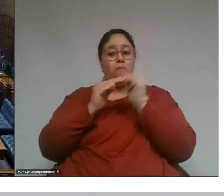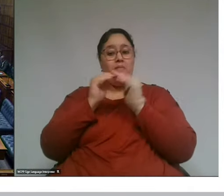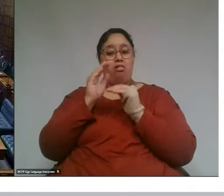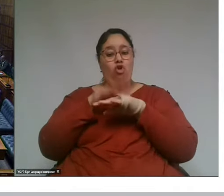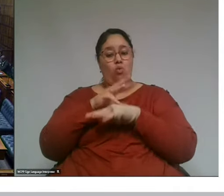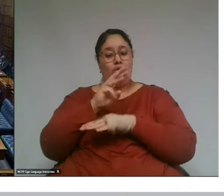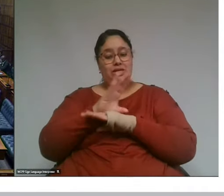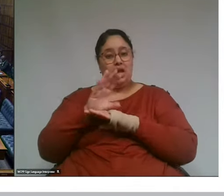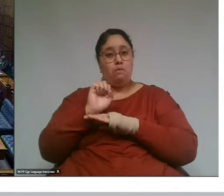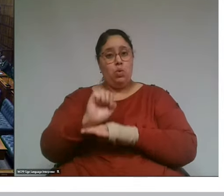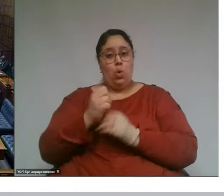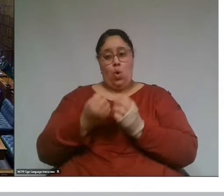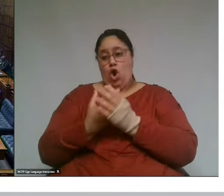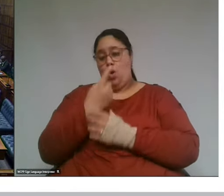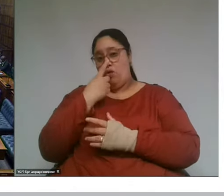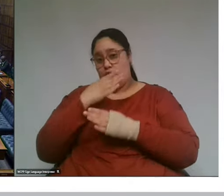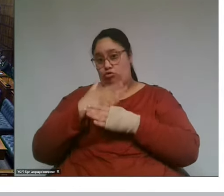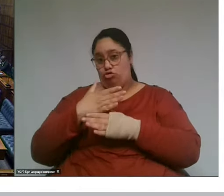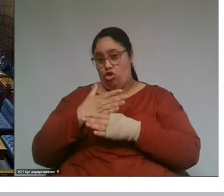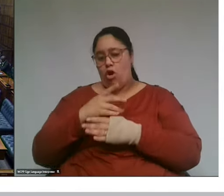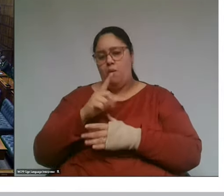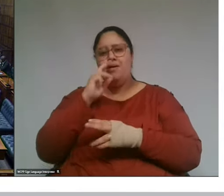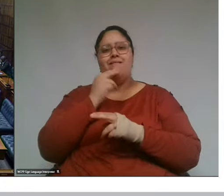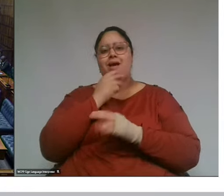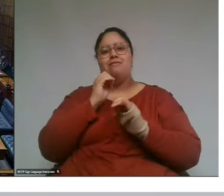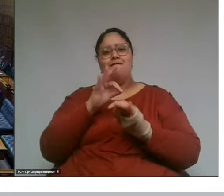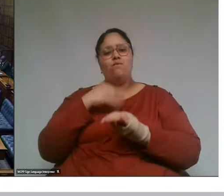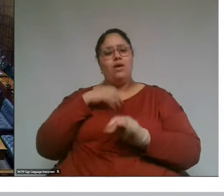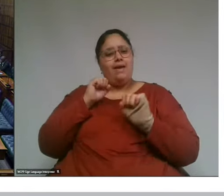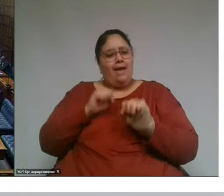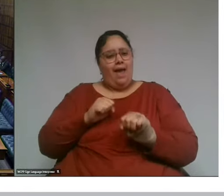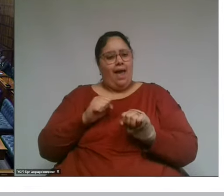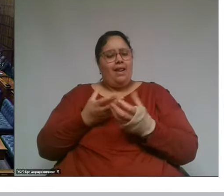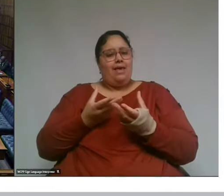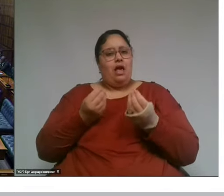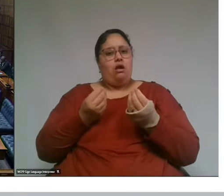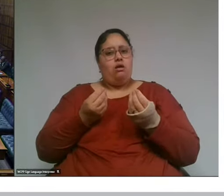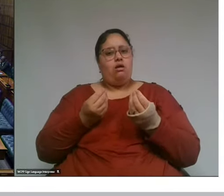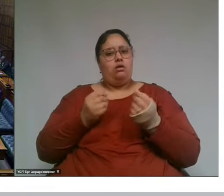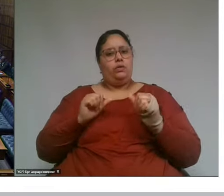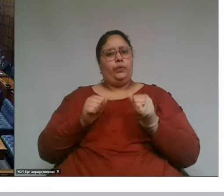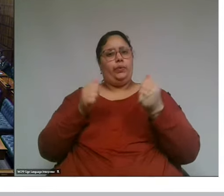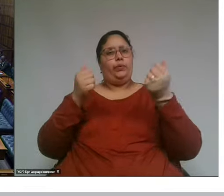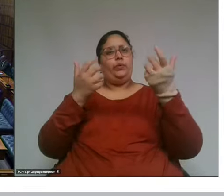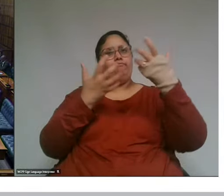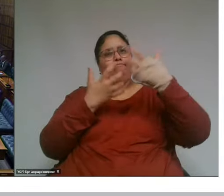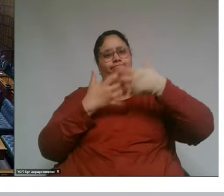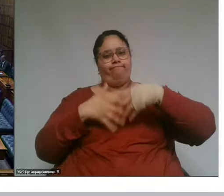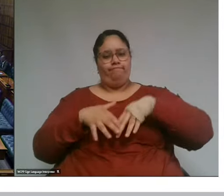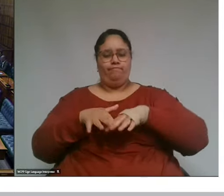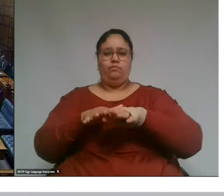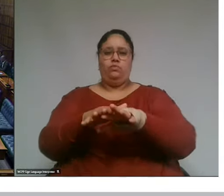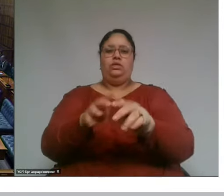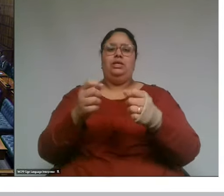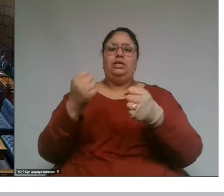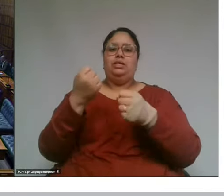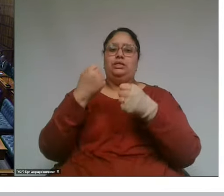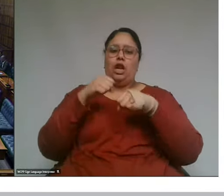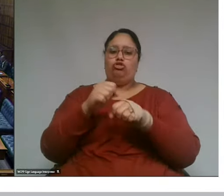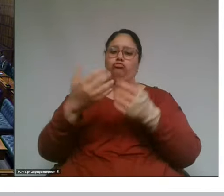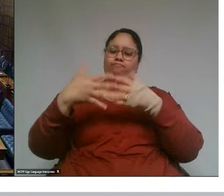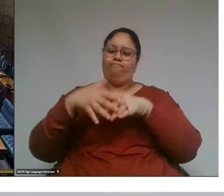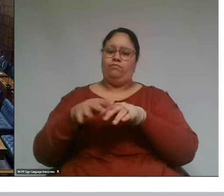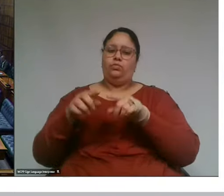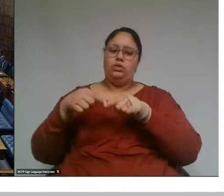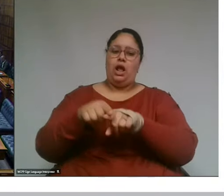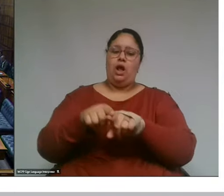western cape's growth for jobs it would be nice for us to be able to Nuance our strategy and align it to the provincial uh growth